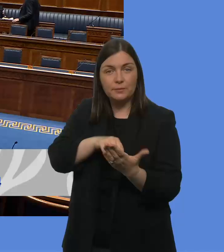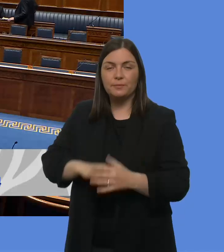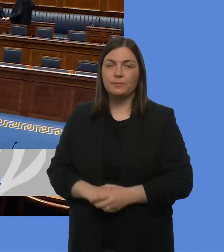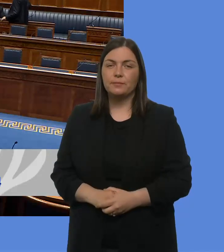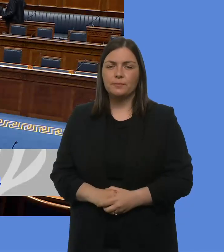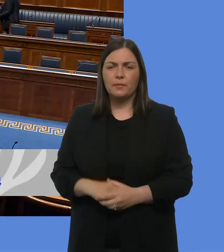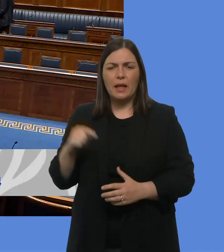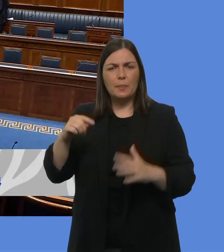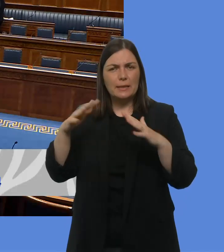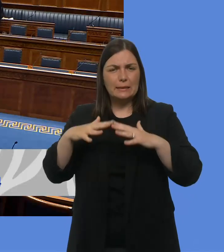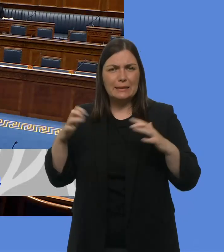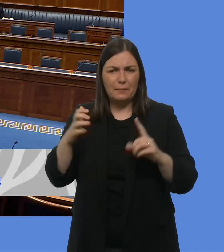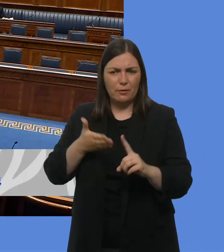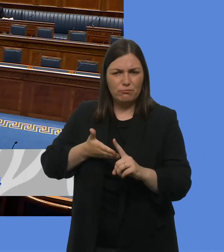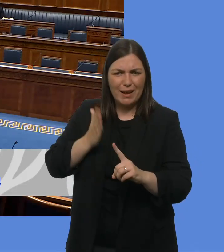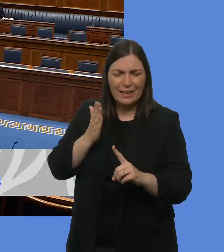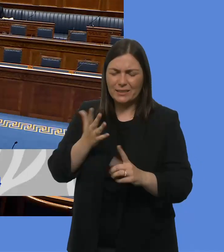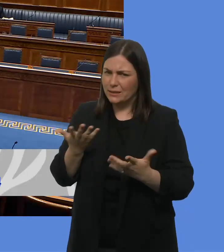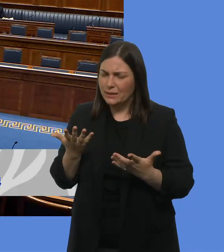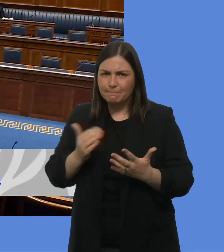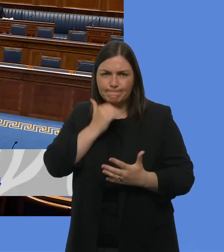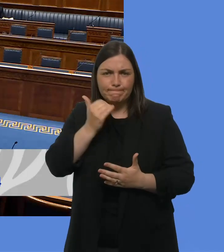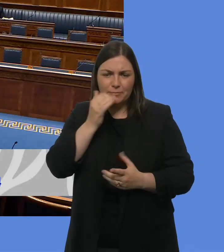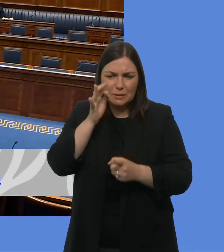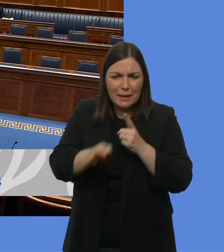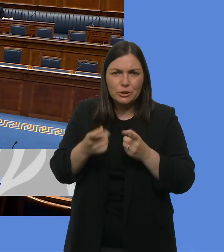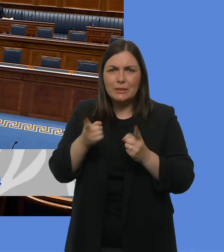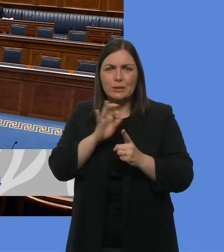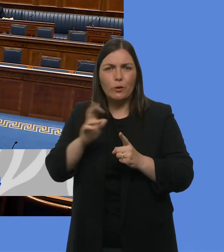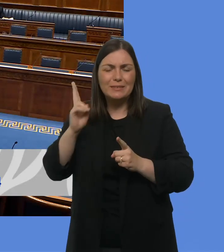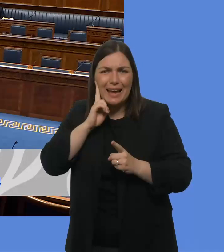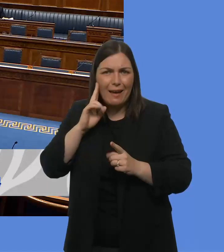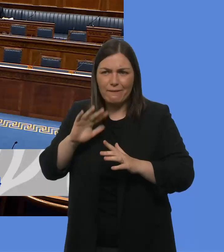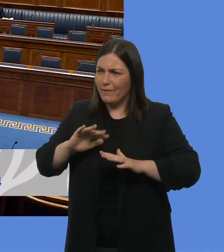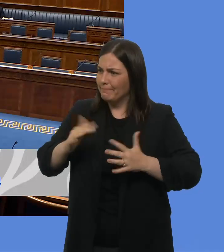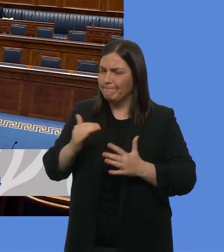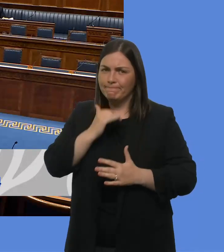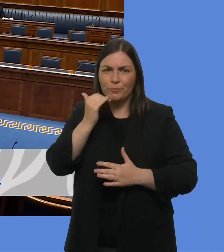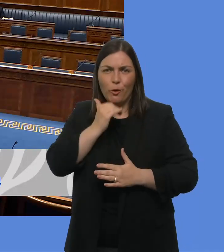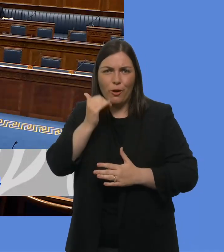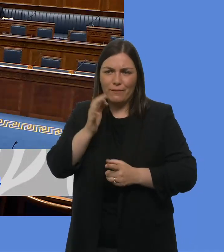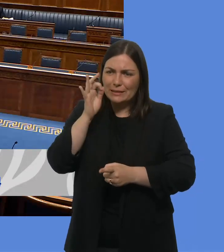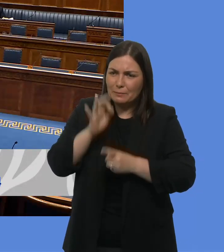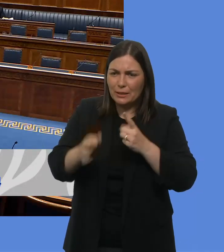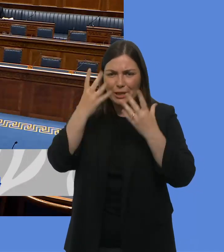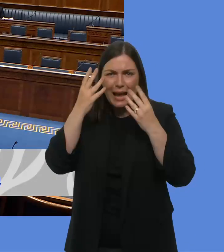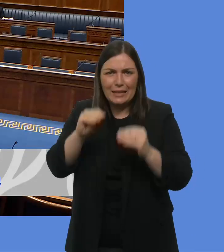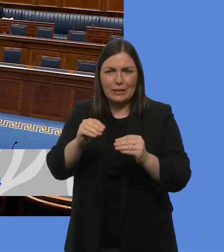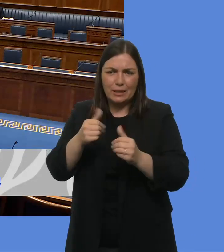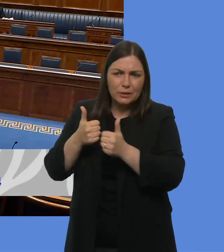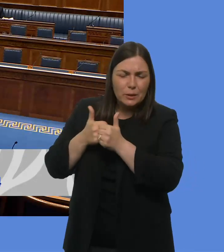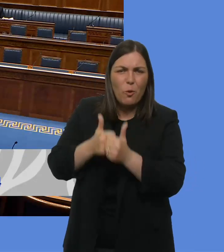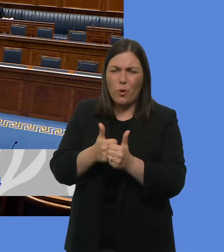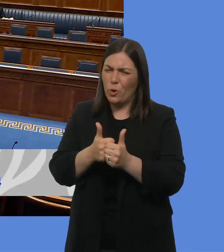recognises the negative impact that the lack of specialist teachers of the deaf and other essential specialist educational support professionals has